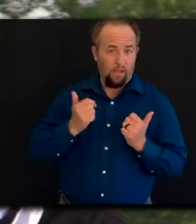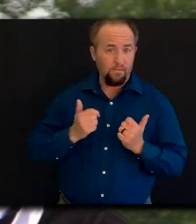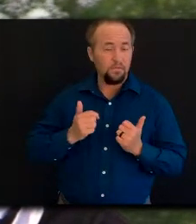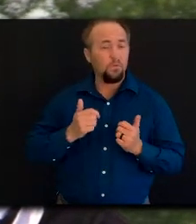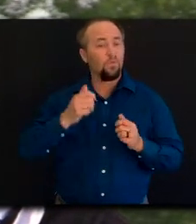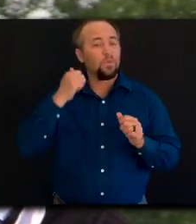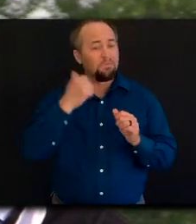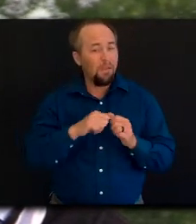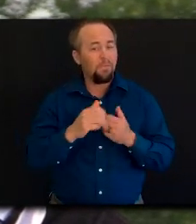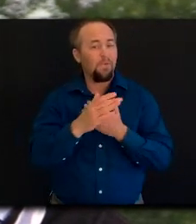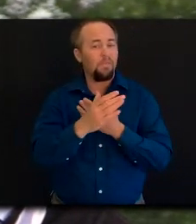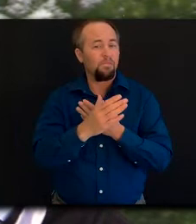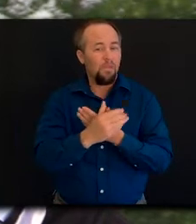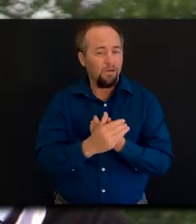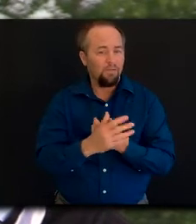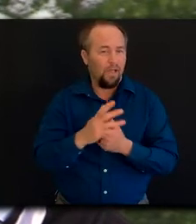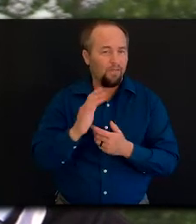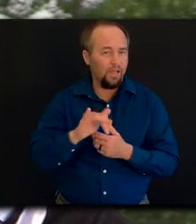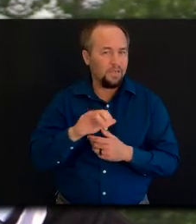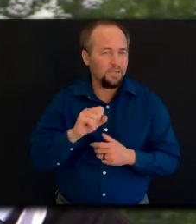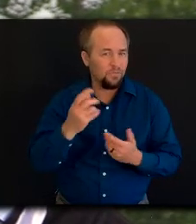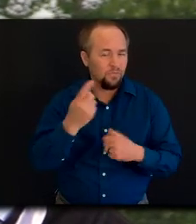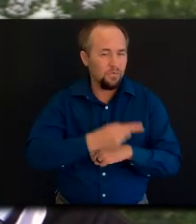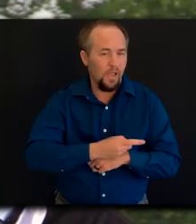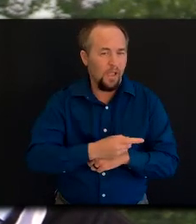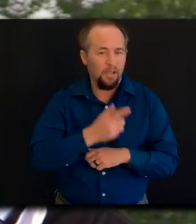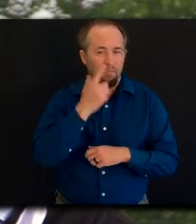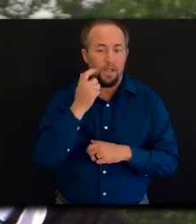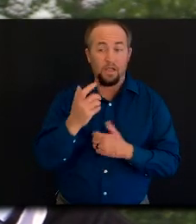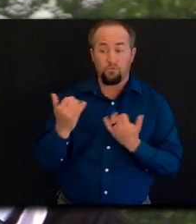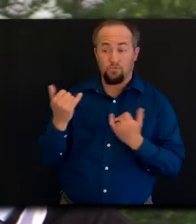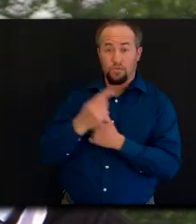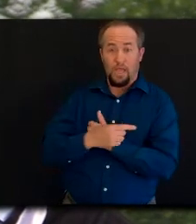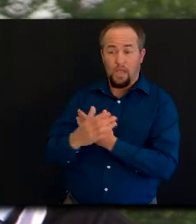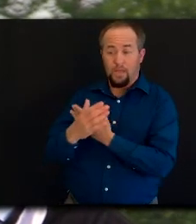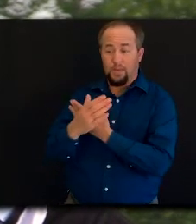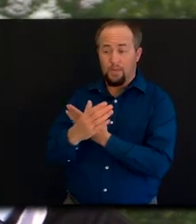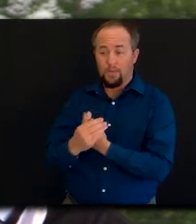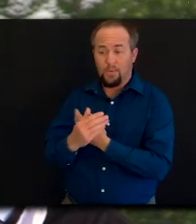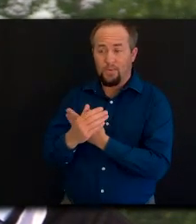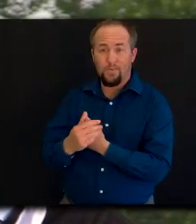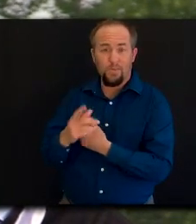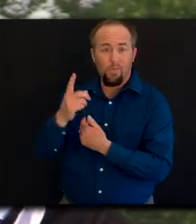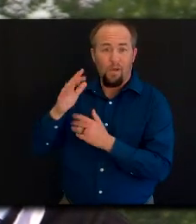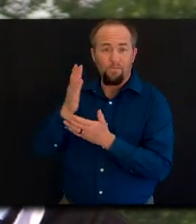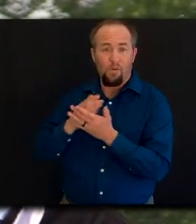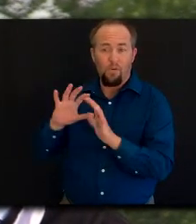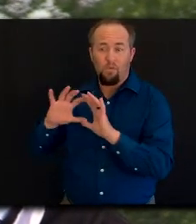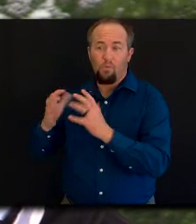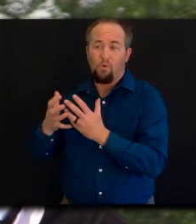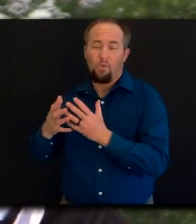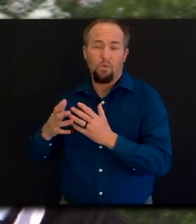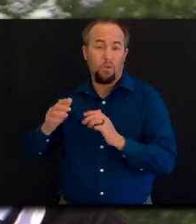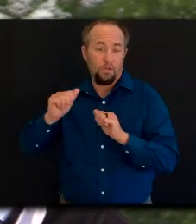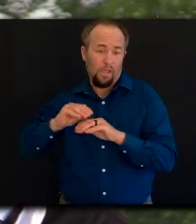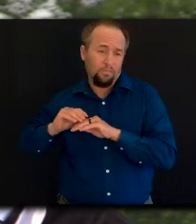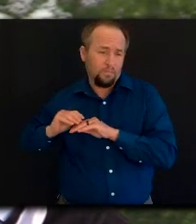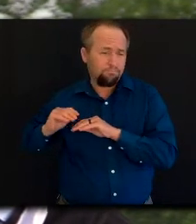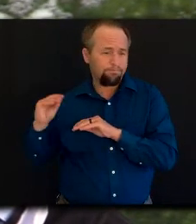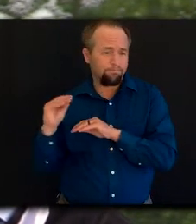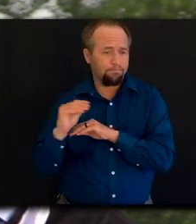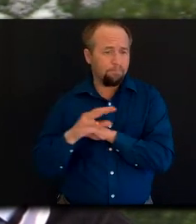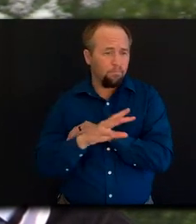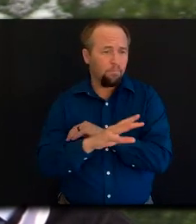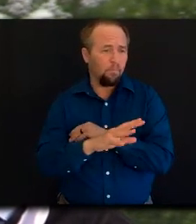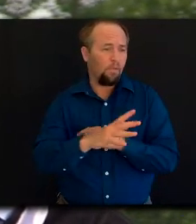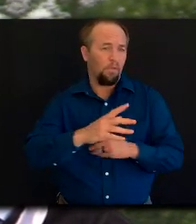is today. For the flapping of a butterfly's wings in one part of the world can ultimately change the course of events